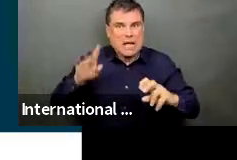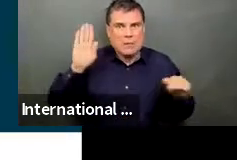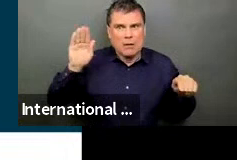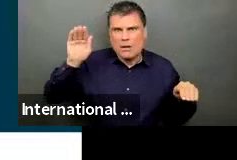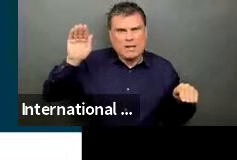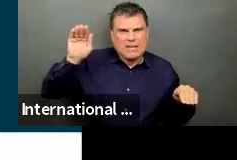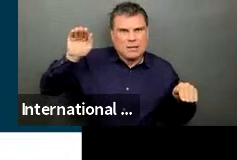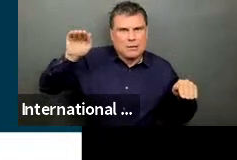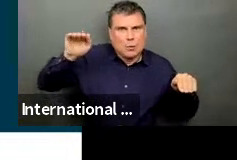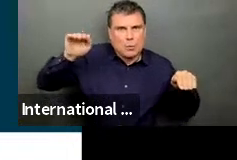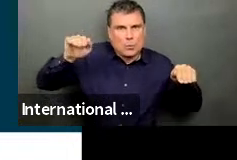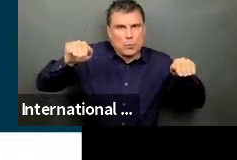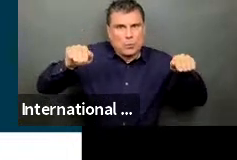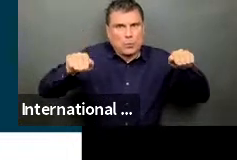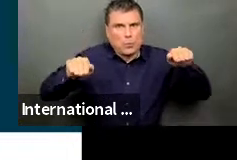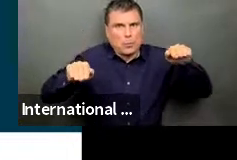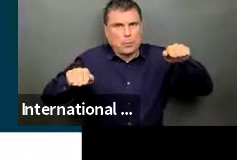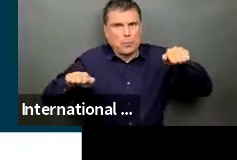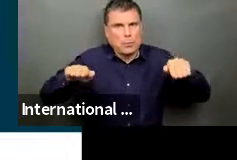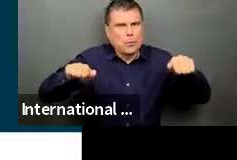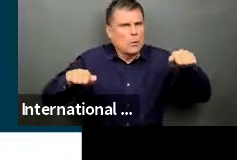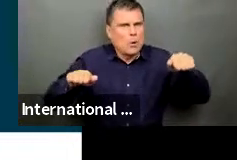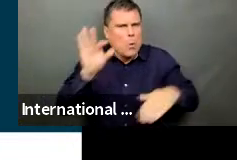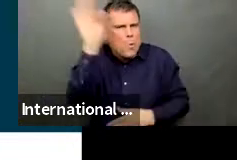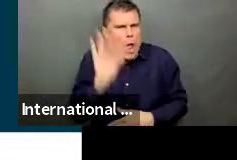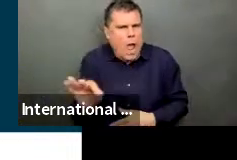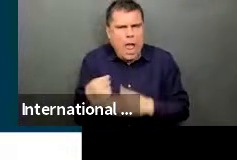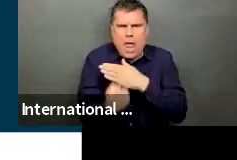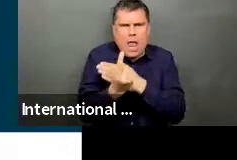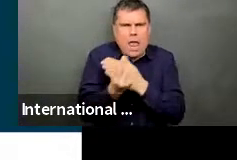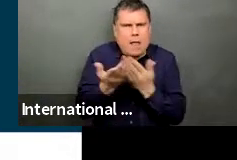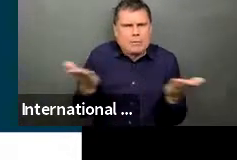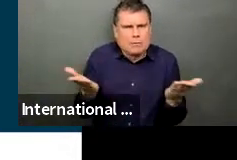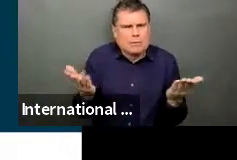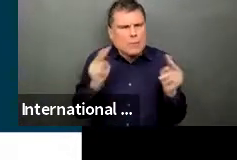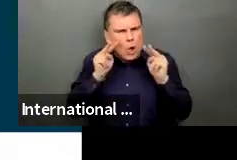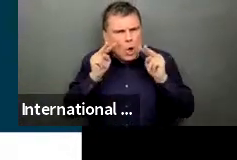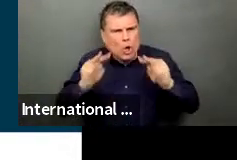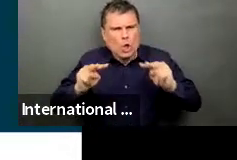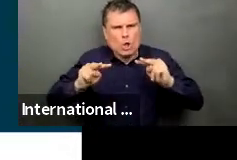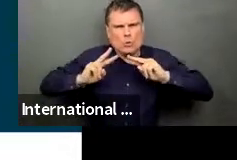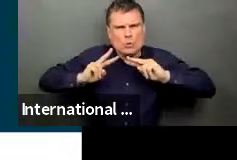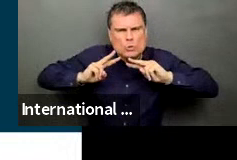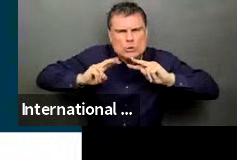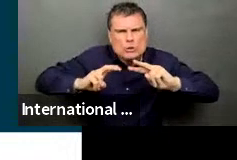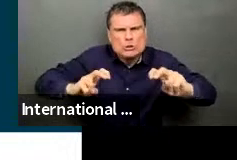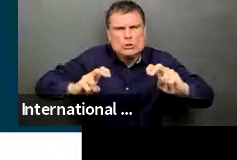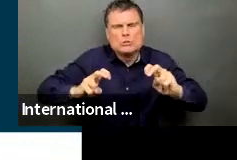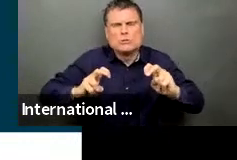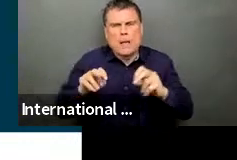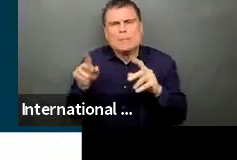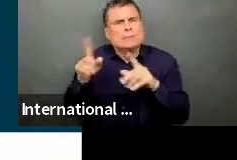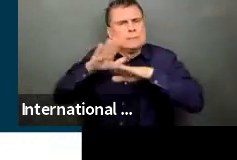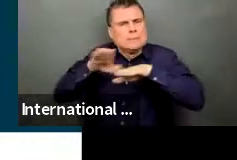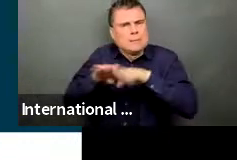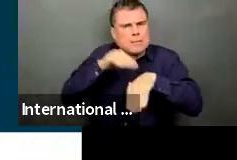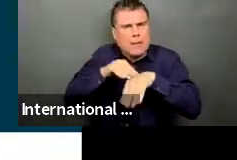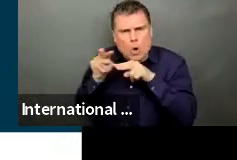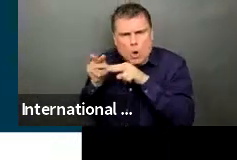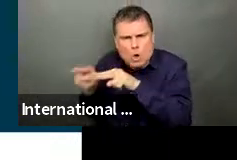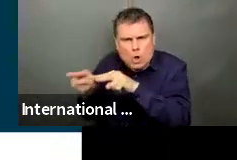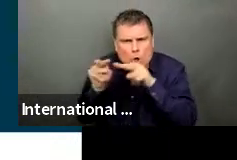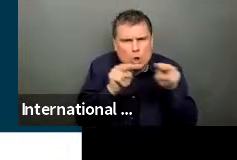also closely monitor trends and differentials so we know what's going on. And we need, I think,